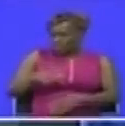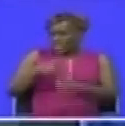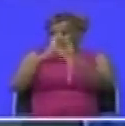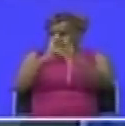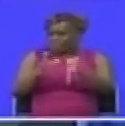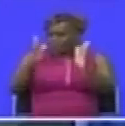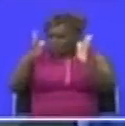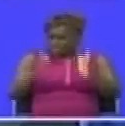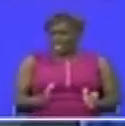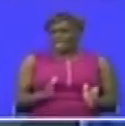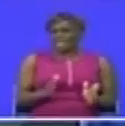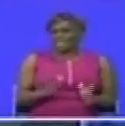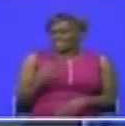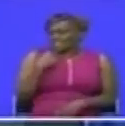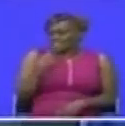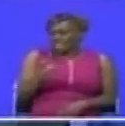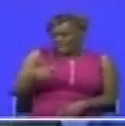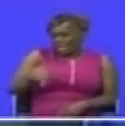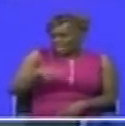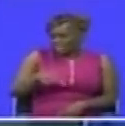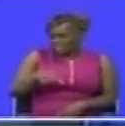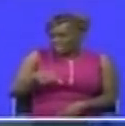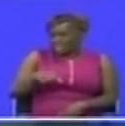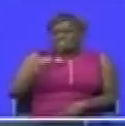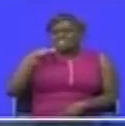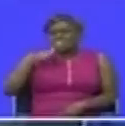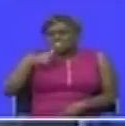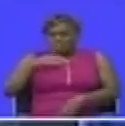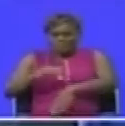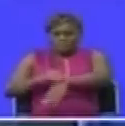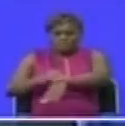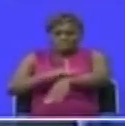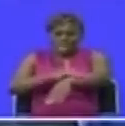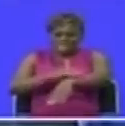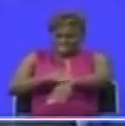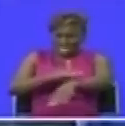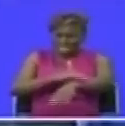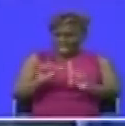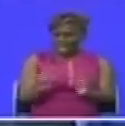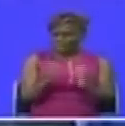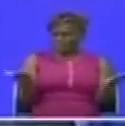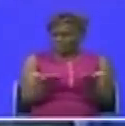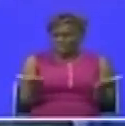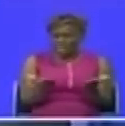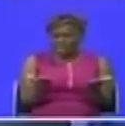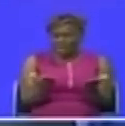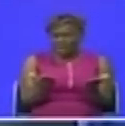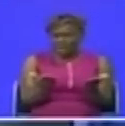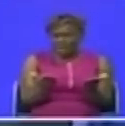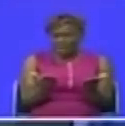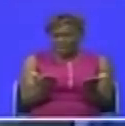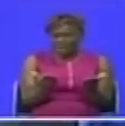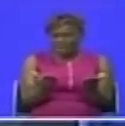Francis Ontomwa tells us about a new kind of massage now being taught at